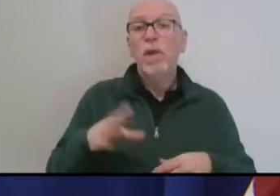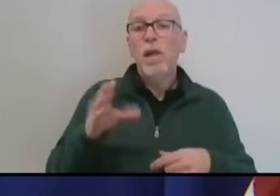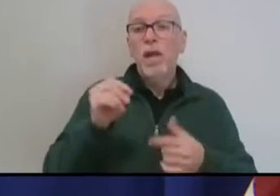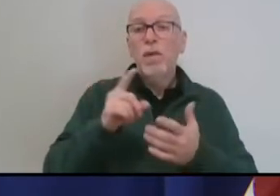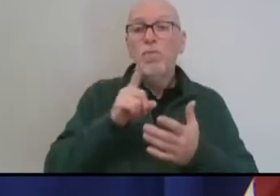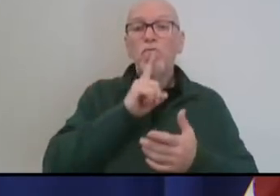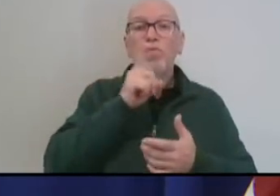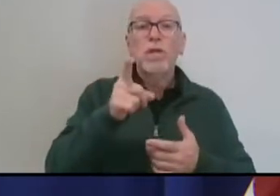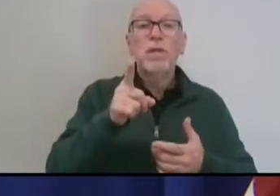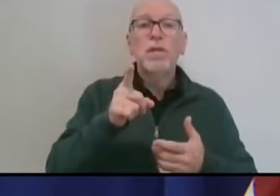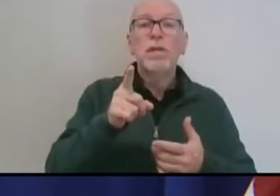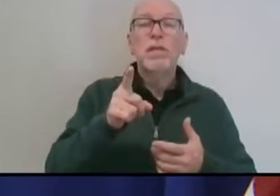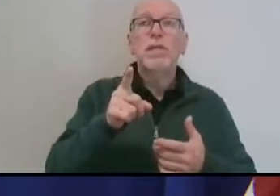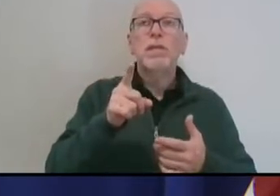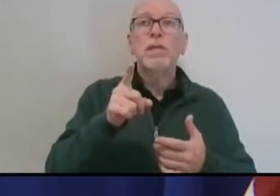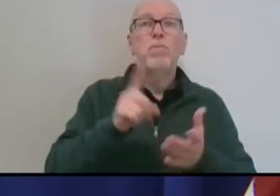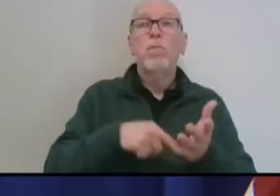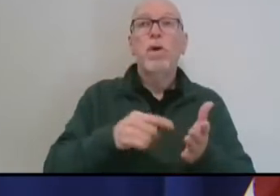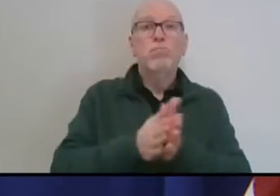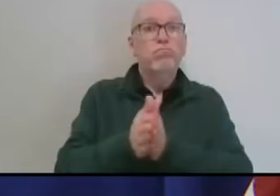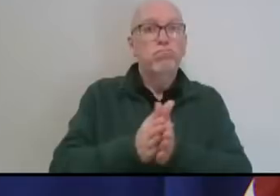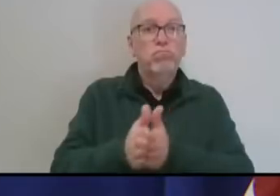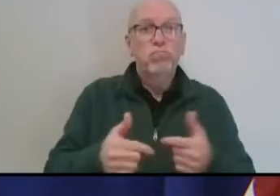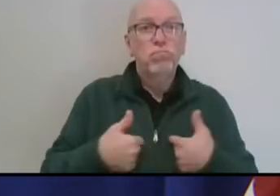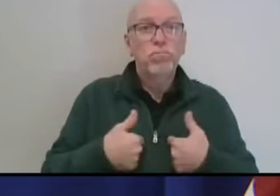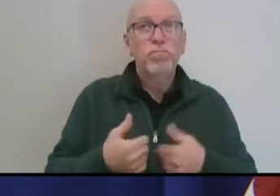really drives me is